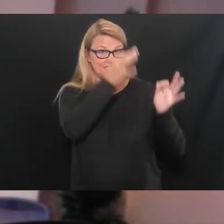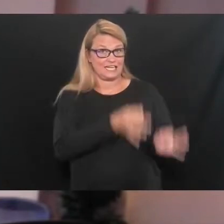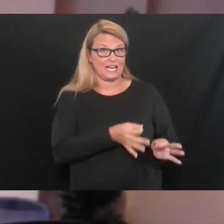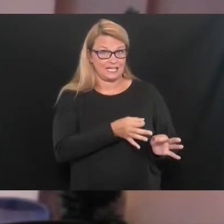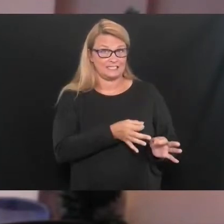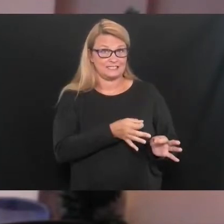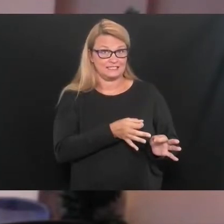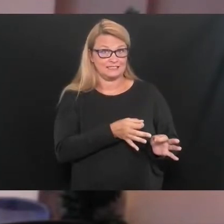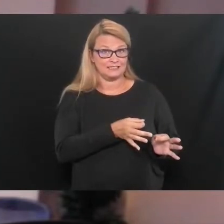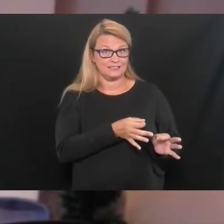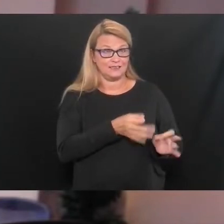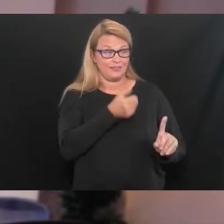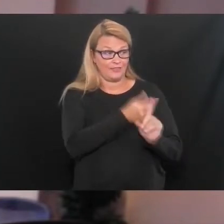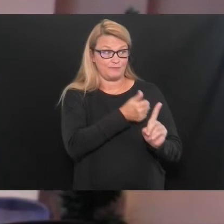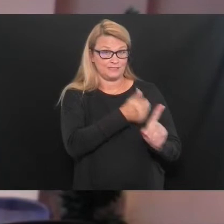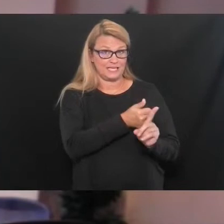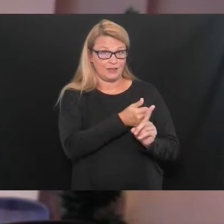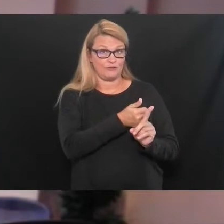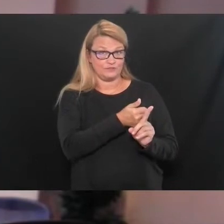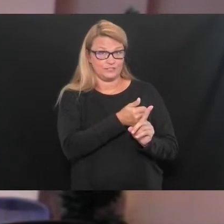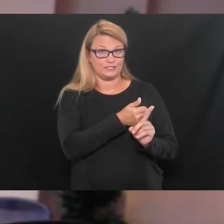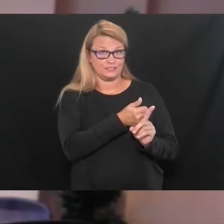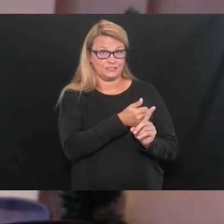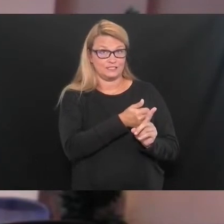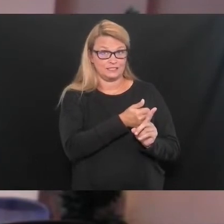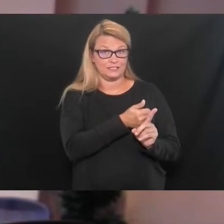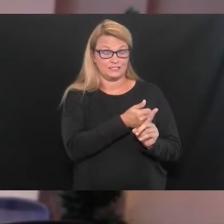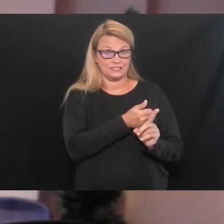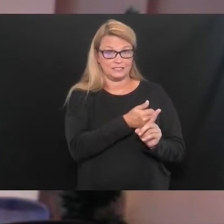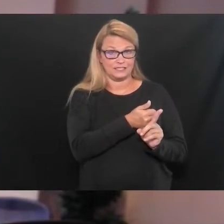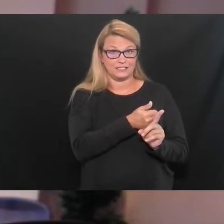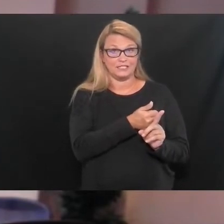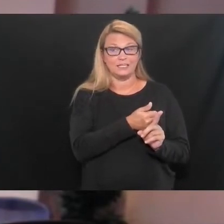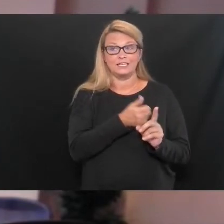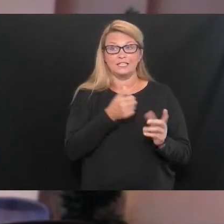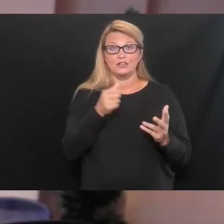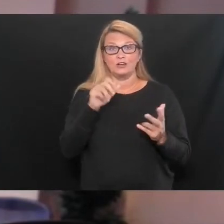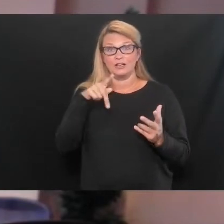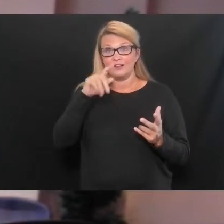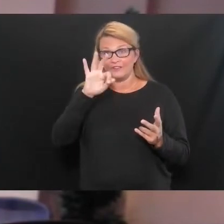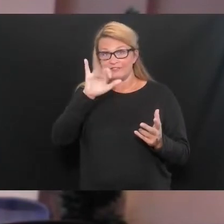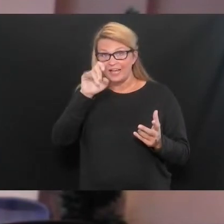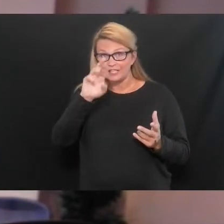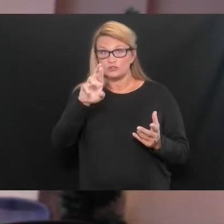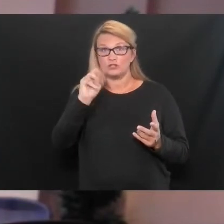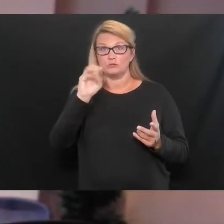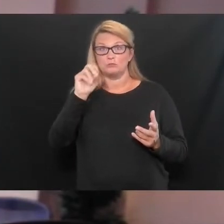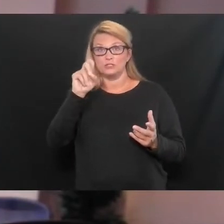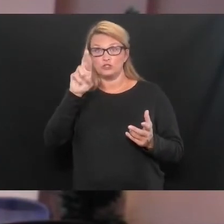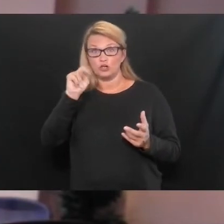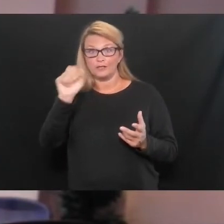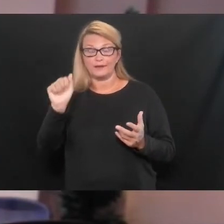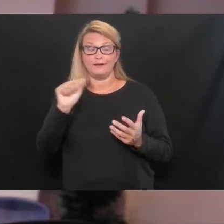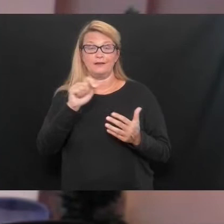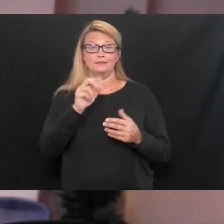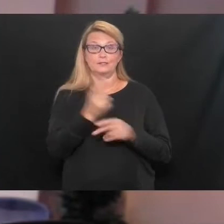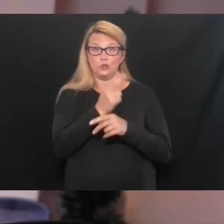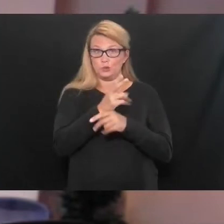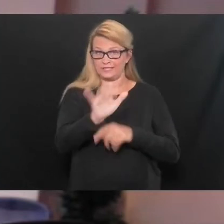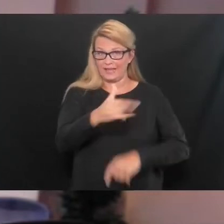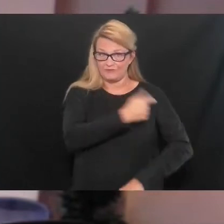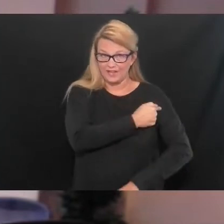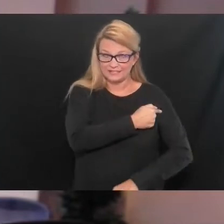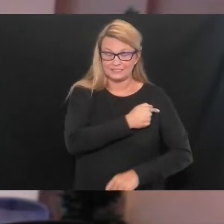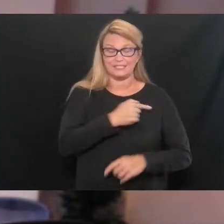fully vaccinated with one of the 2 messenger RNA vaccines, Pfizer or Moderna, and that in areas